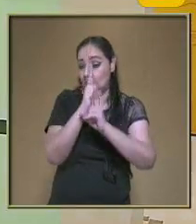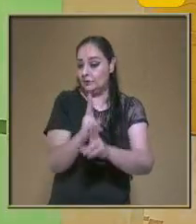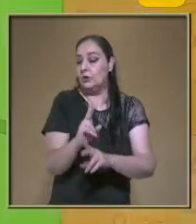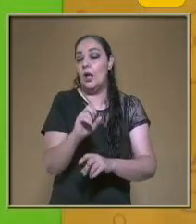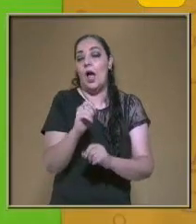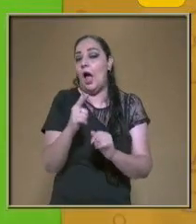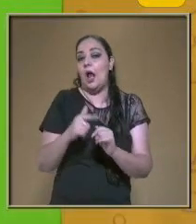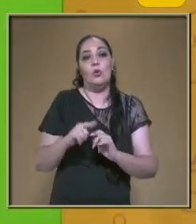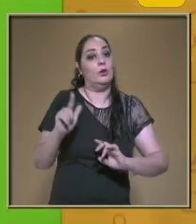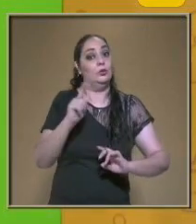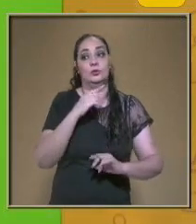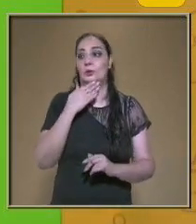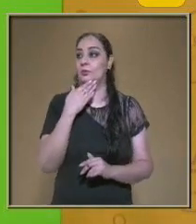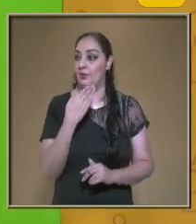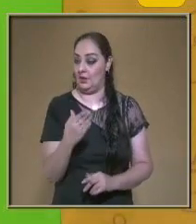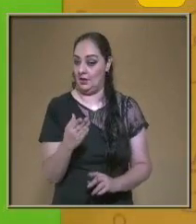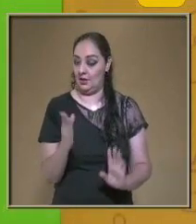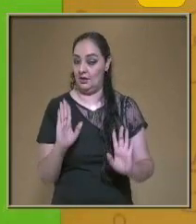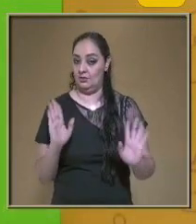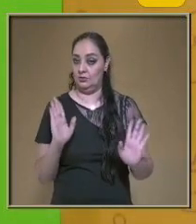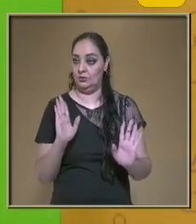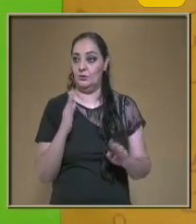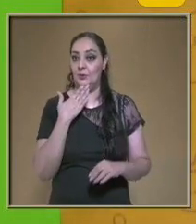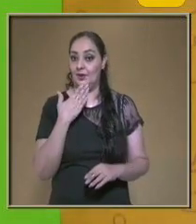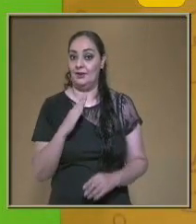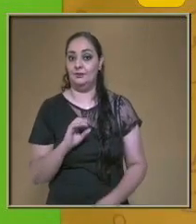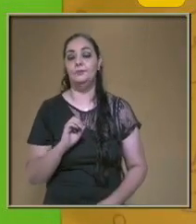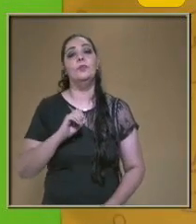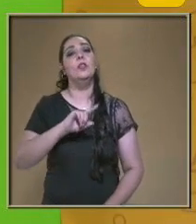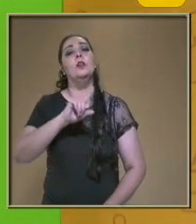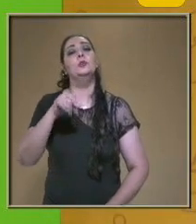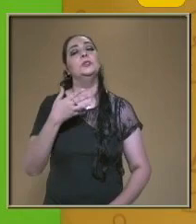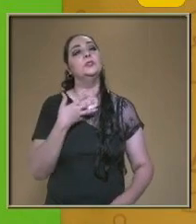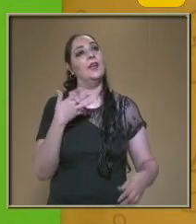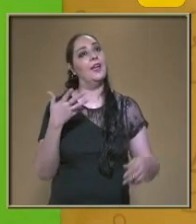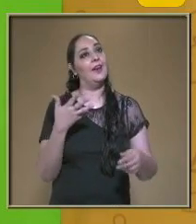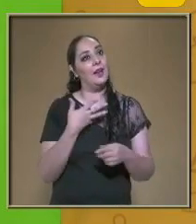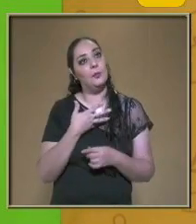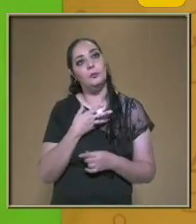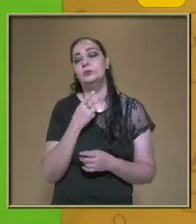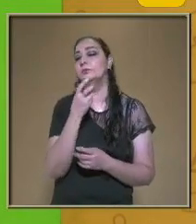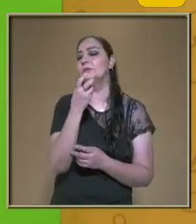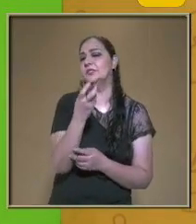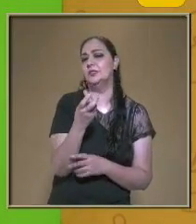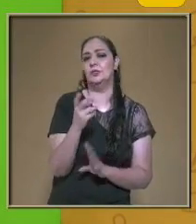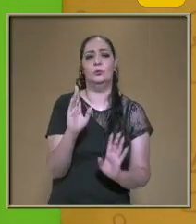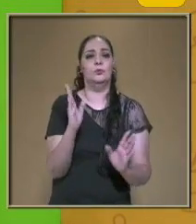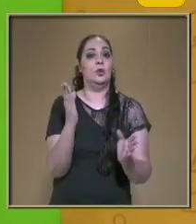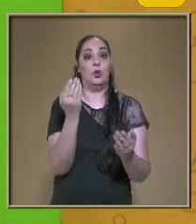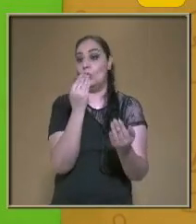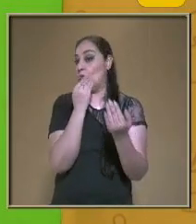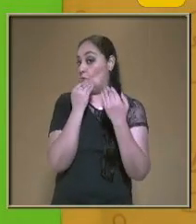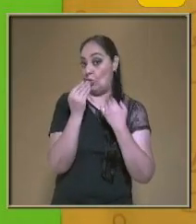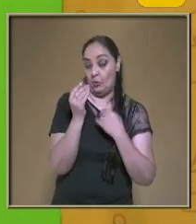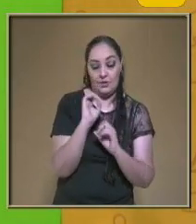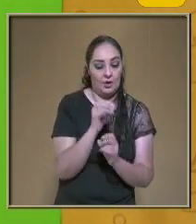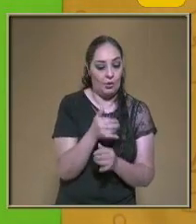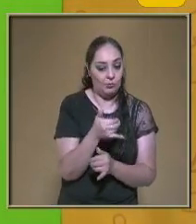not correct, something that is not available. Then we have this indication, no food or